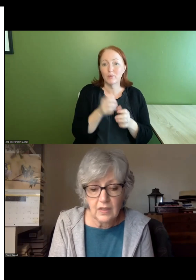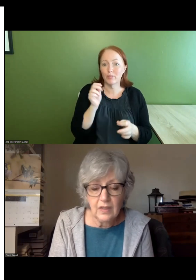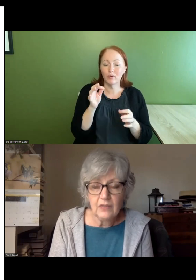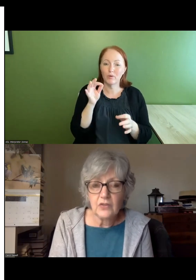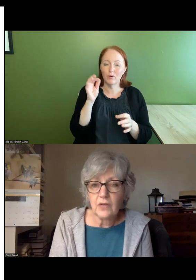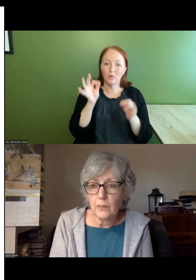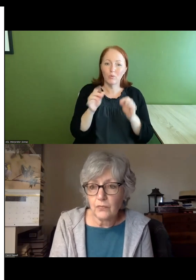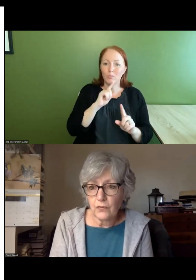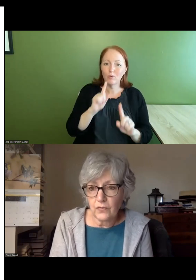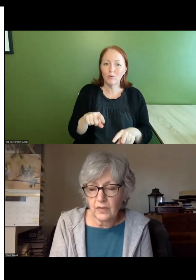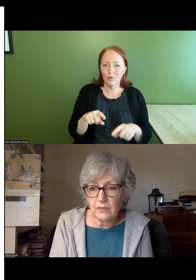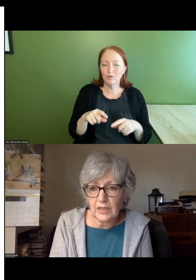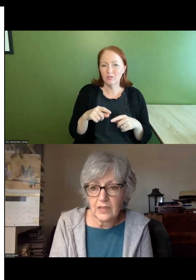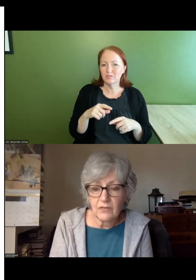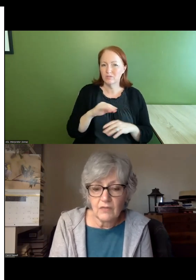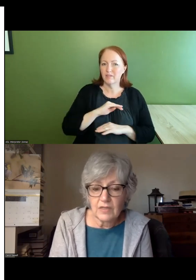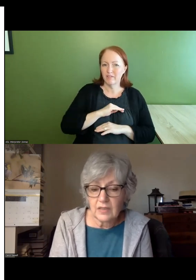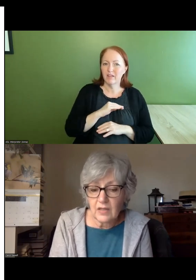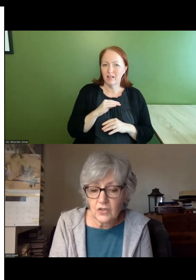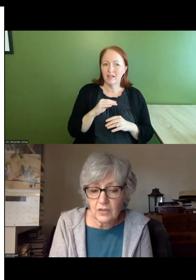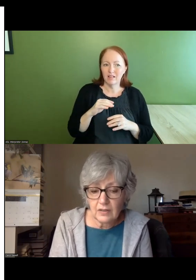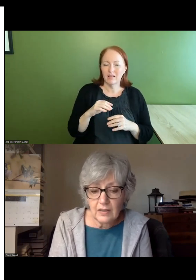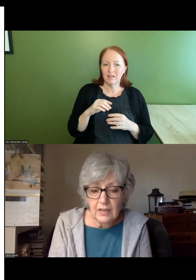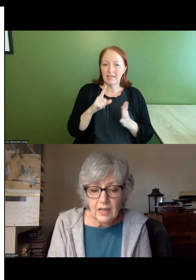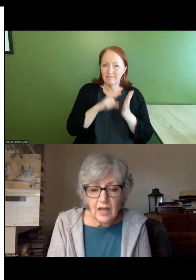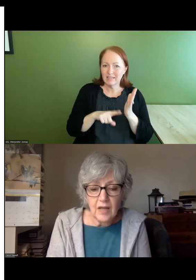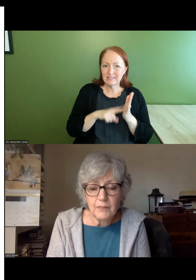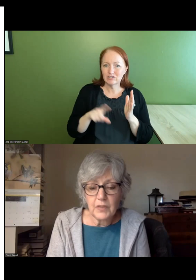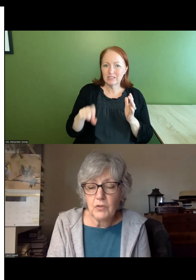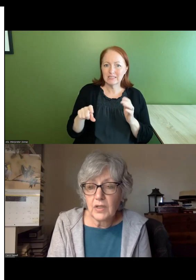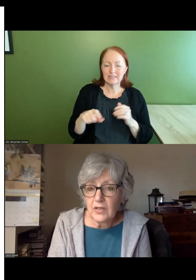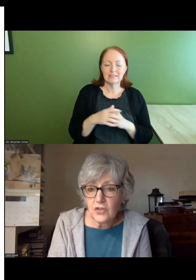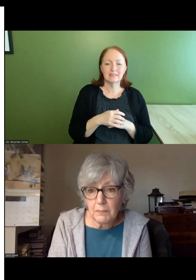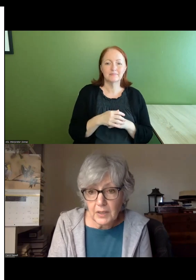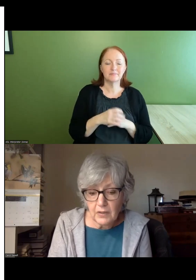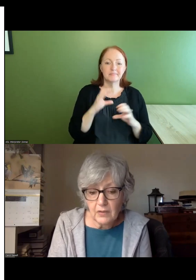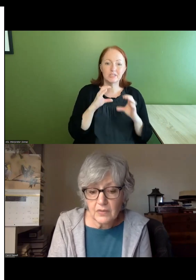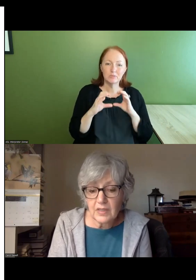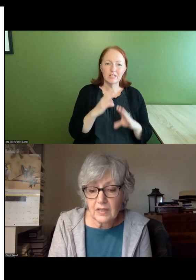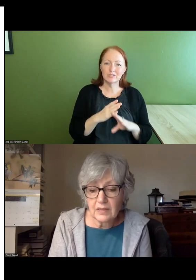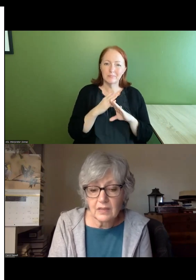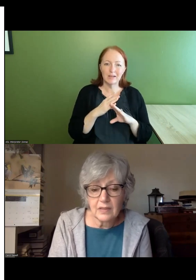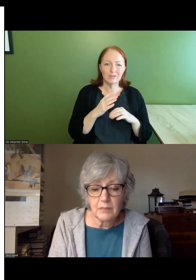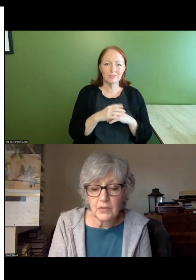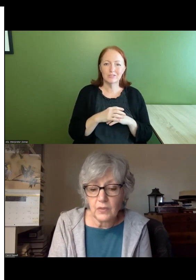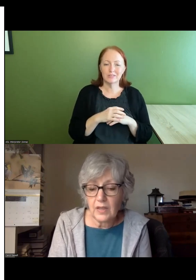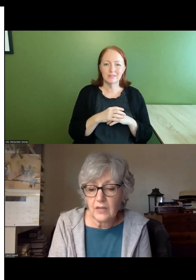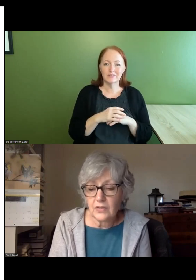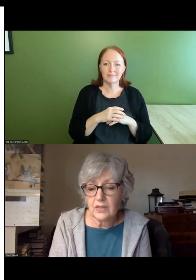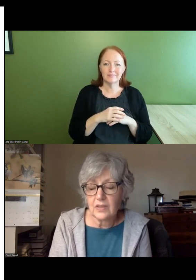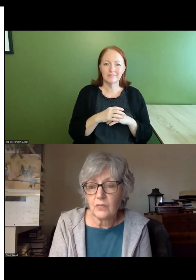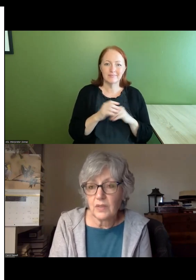orders to help fulfill the needs of an investigation. Communication barriers that exist